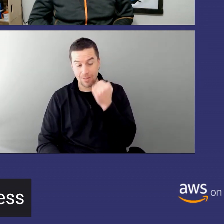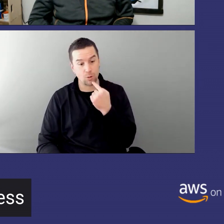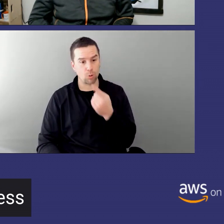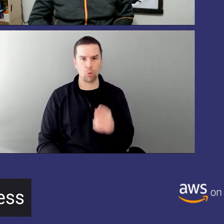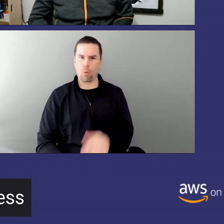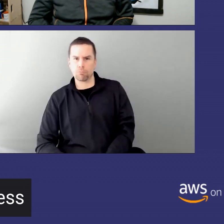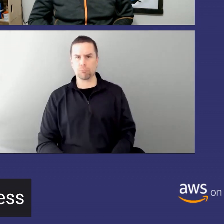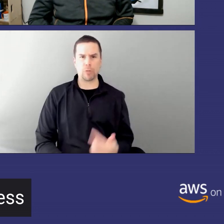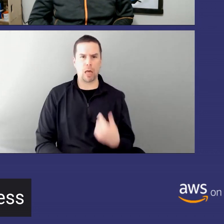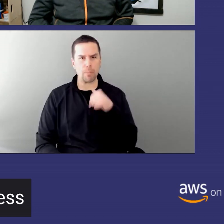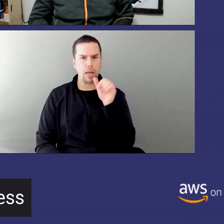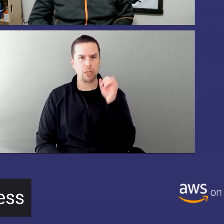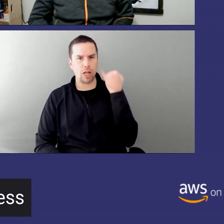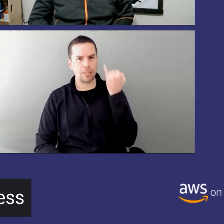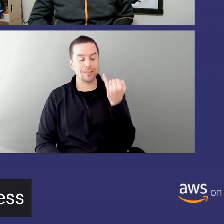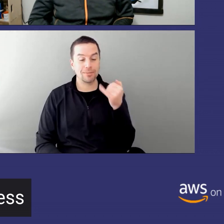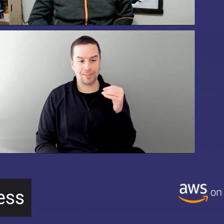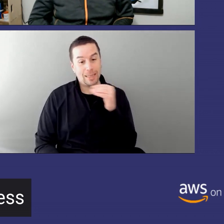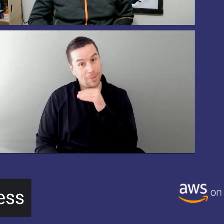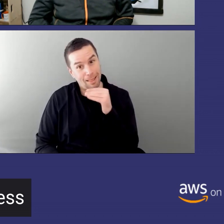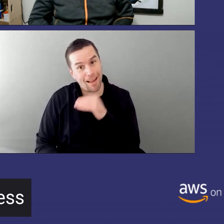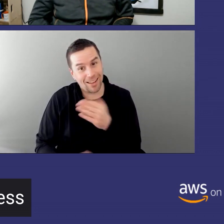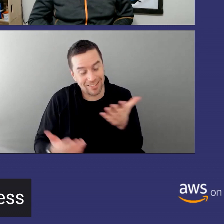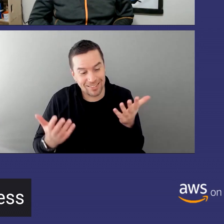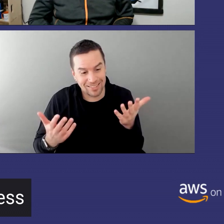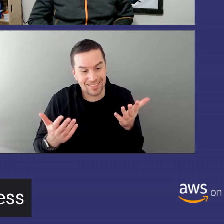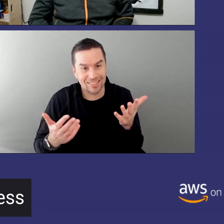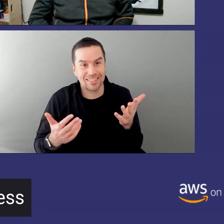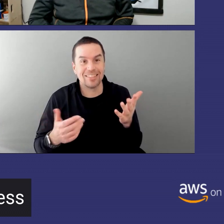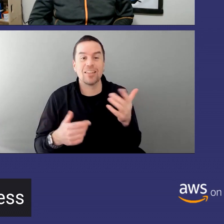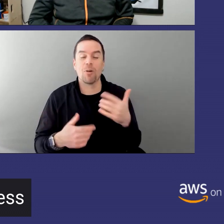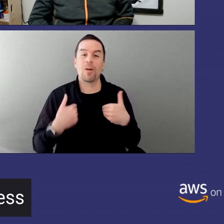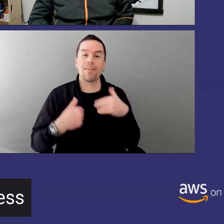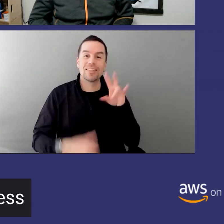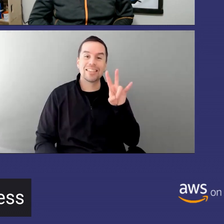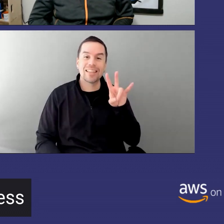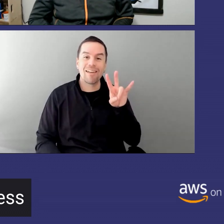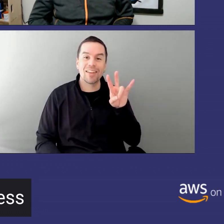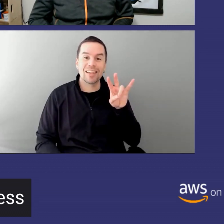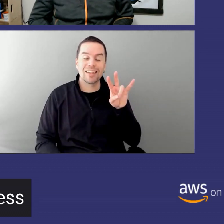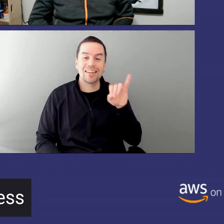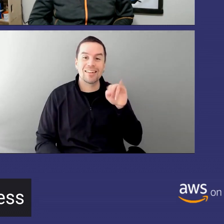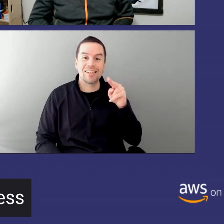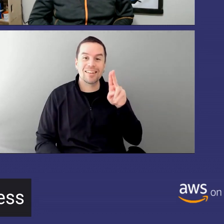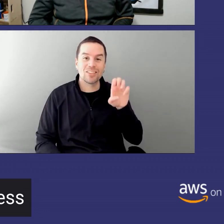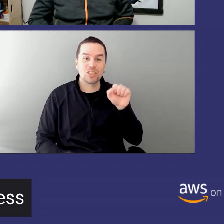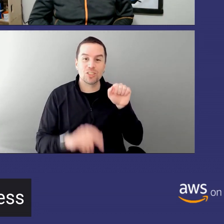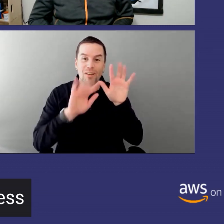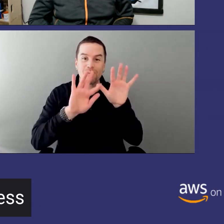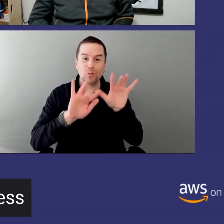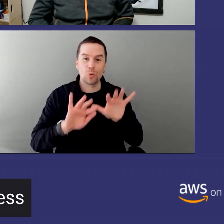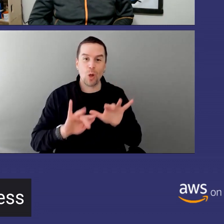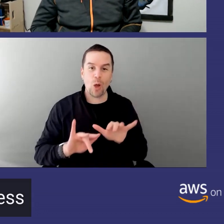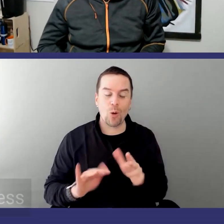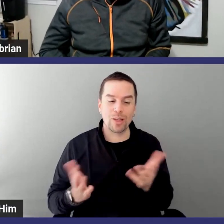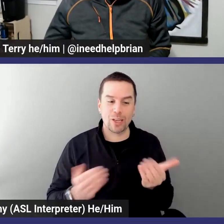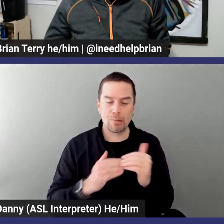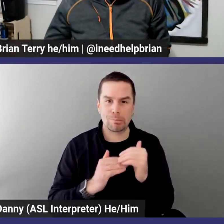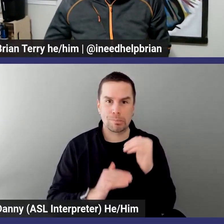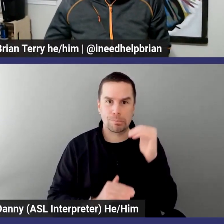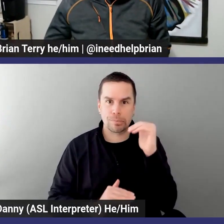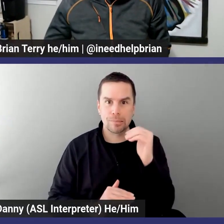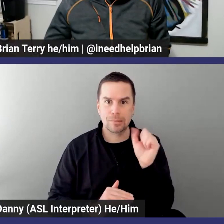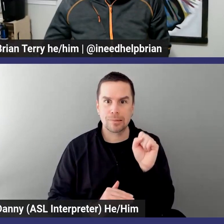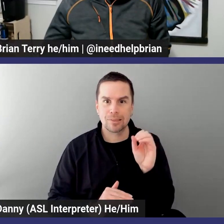now. I'll Instead, remember I to have invite you next 7 time. inches of snow coming out. But thank you so much for your time